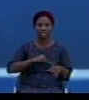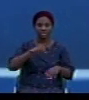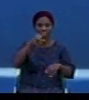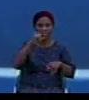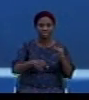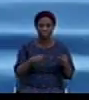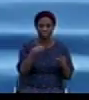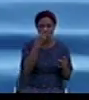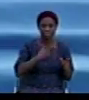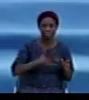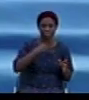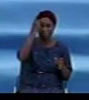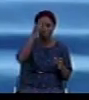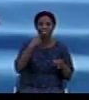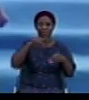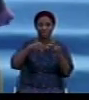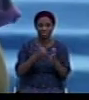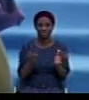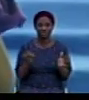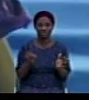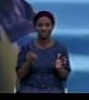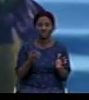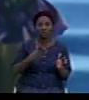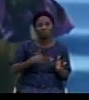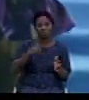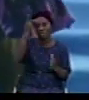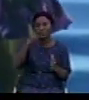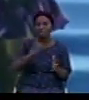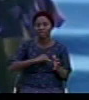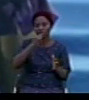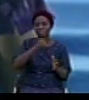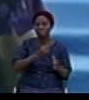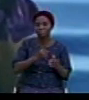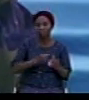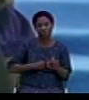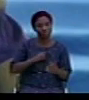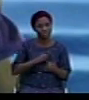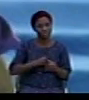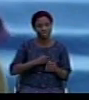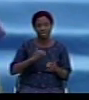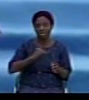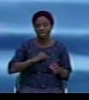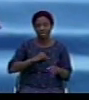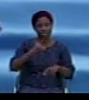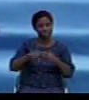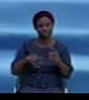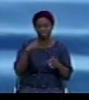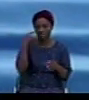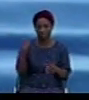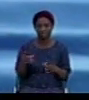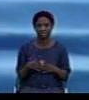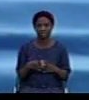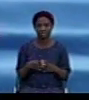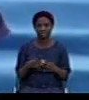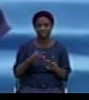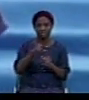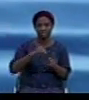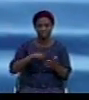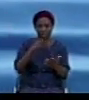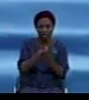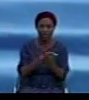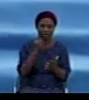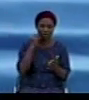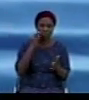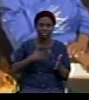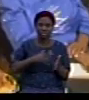we were coming, not only I escaped and I got home, my mother was scared. She was like, what